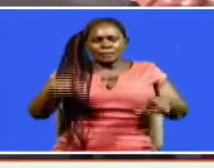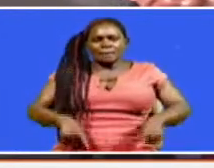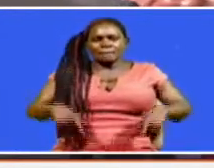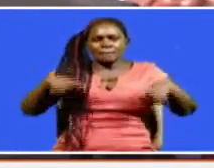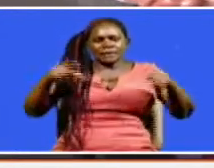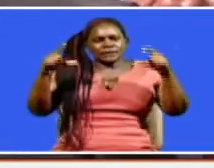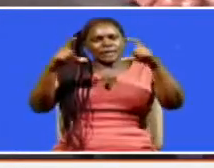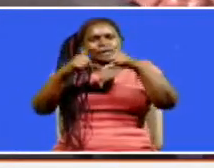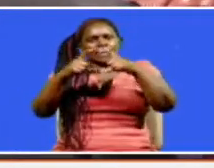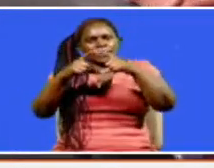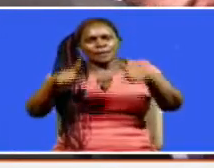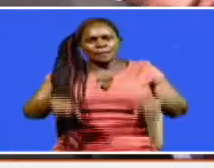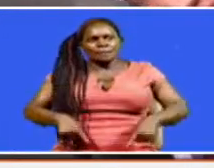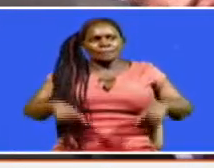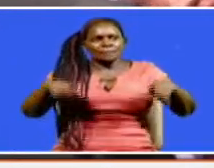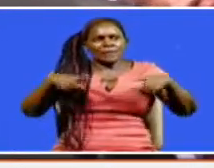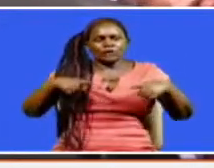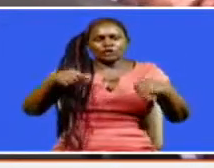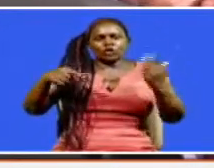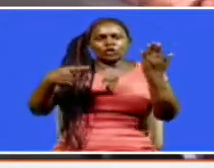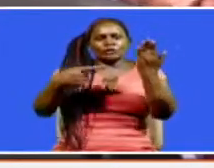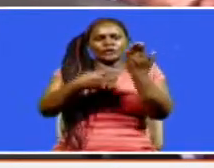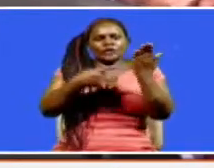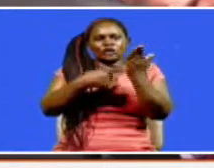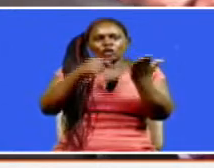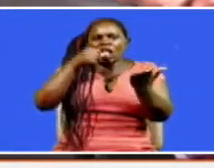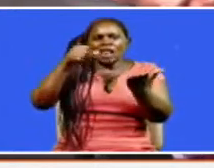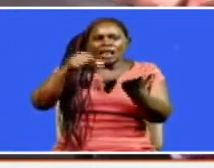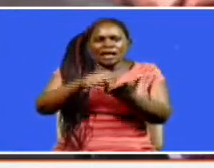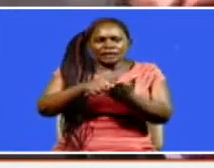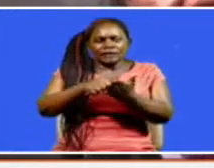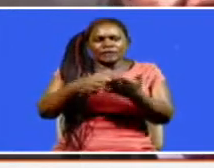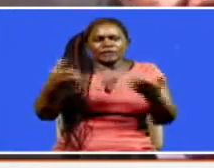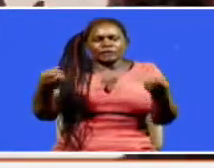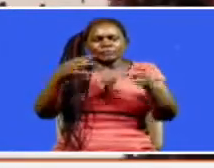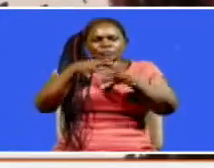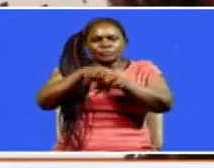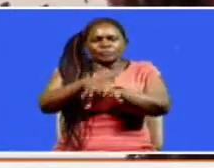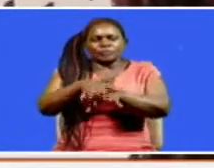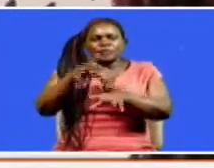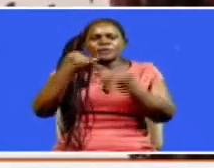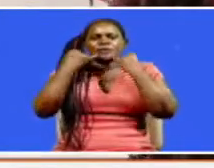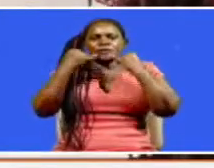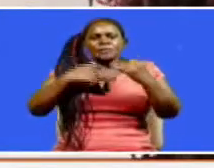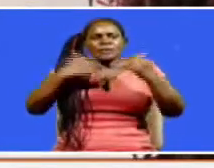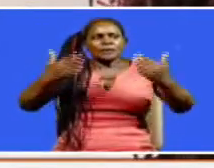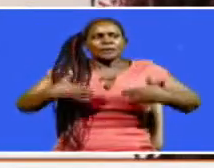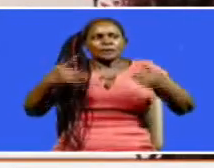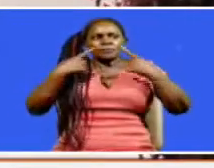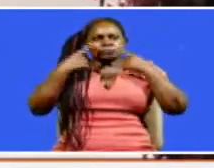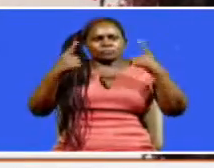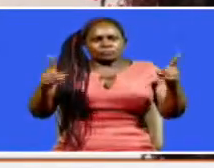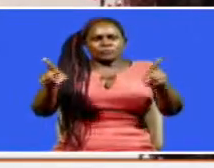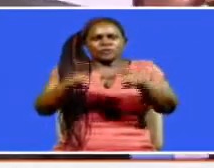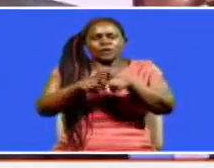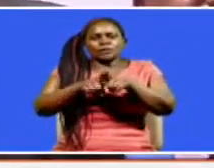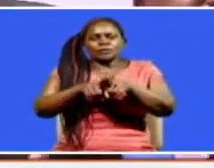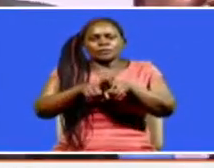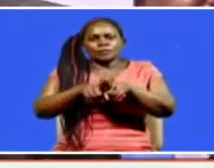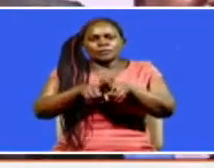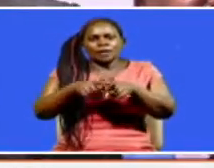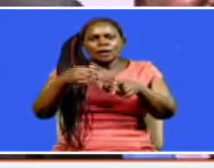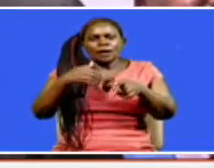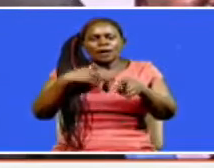card, Maisha digital ID, Maisha integrated database. So I'm happy to announce also that we have started